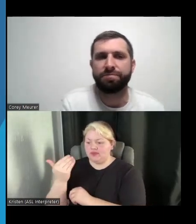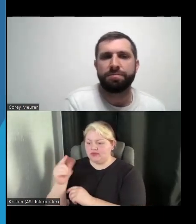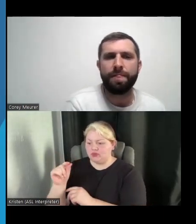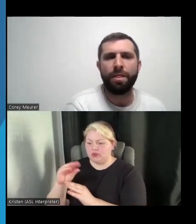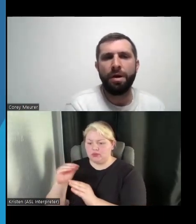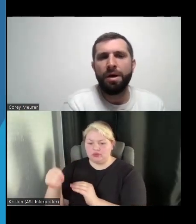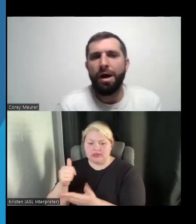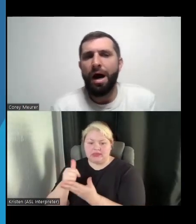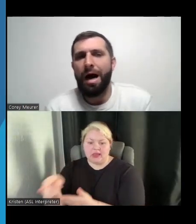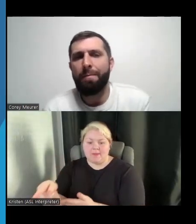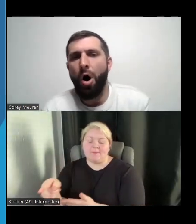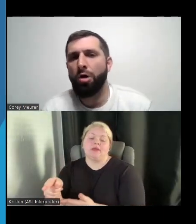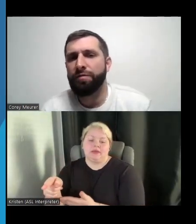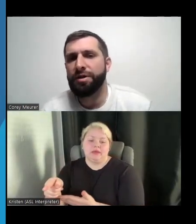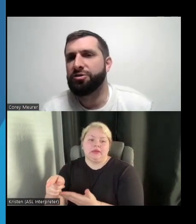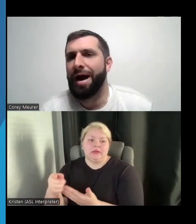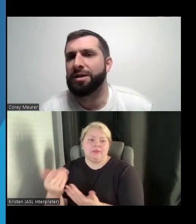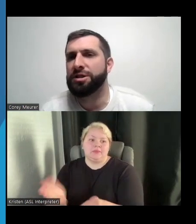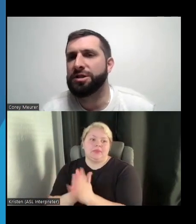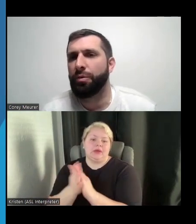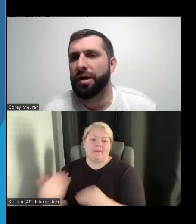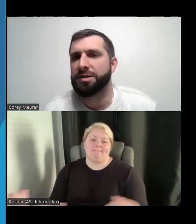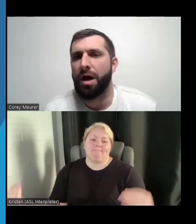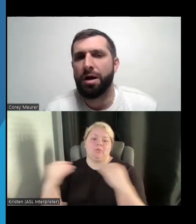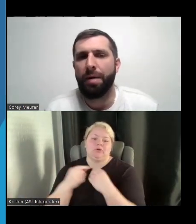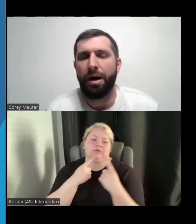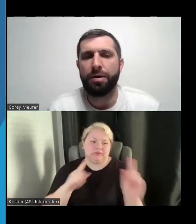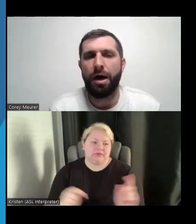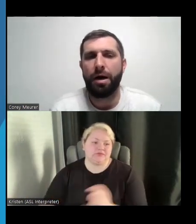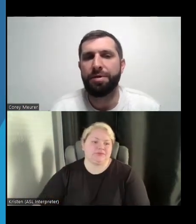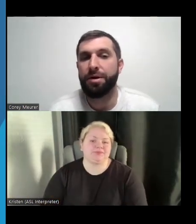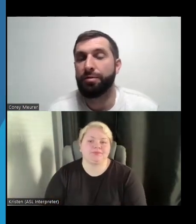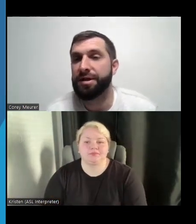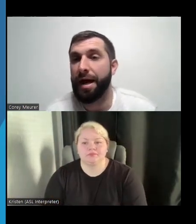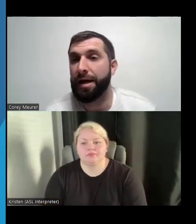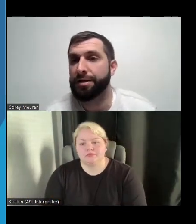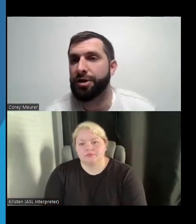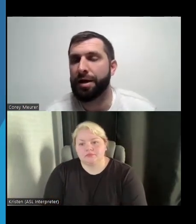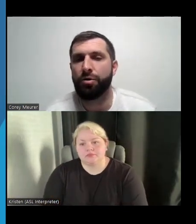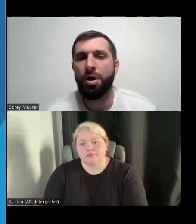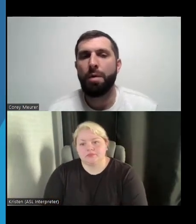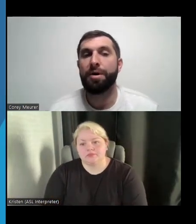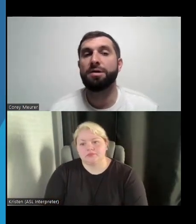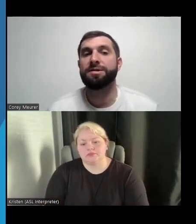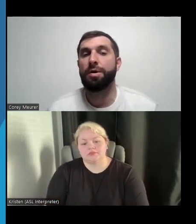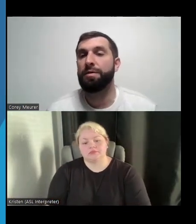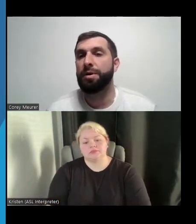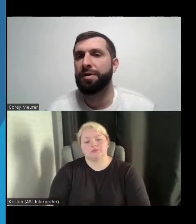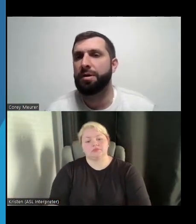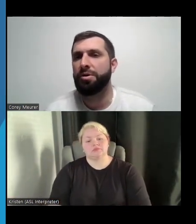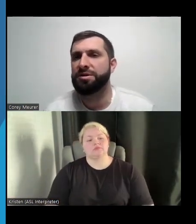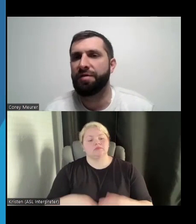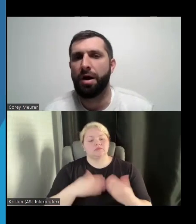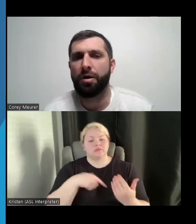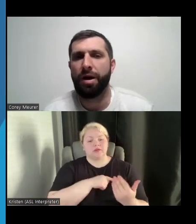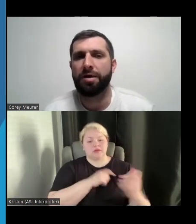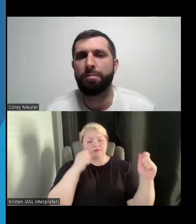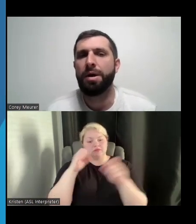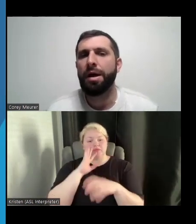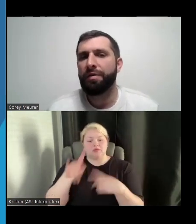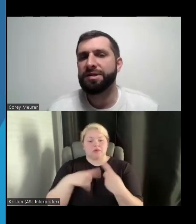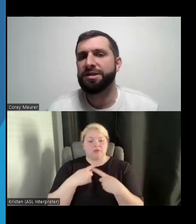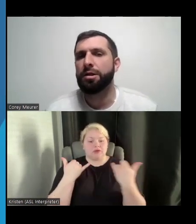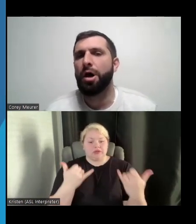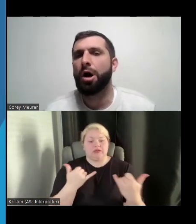successful? All of the strategies that we're going to talk about, today in general, but also in the Building Communities of Care